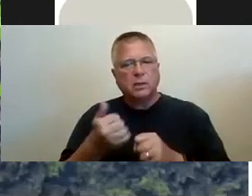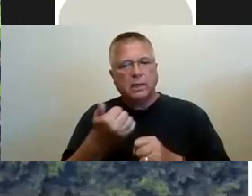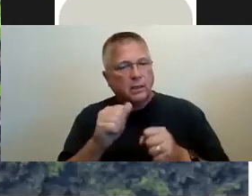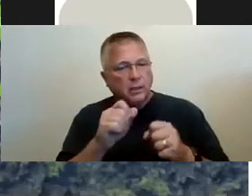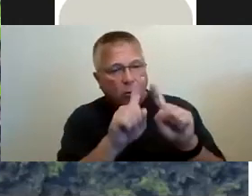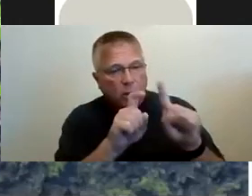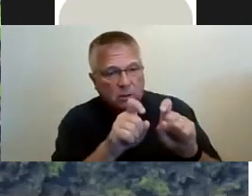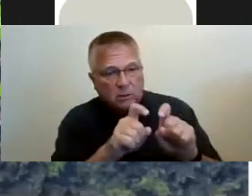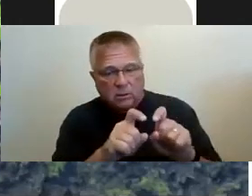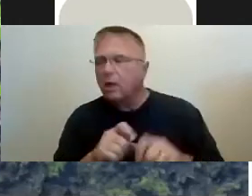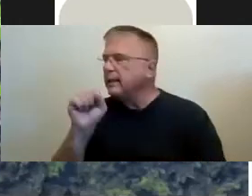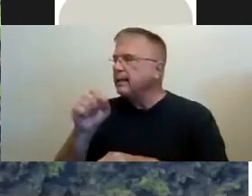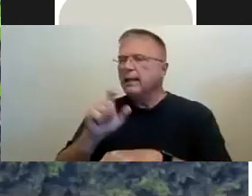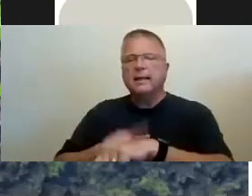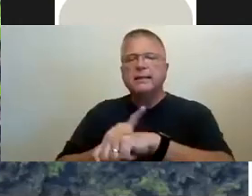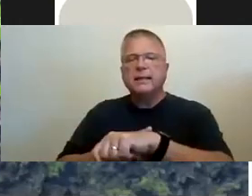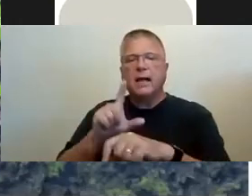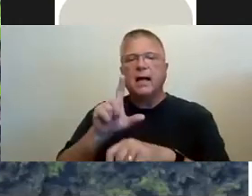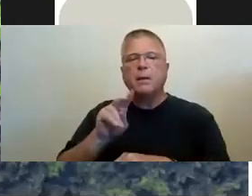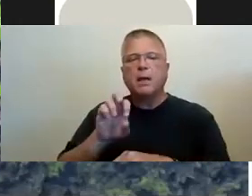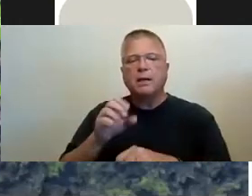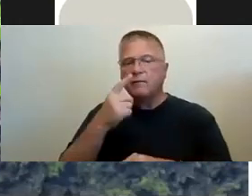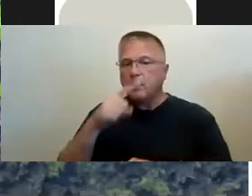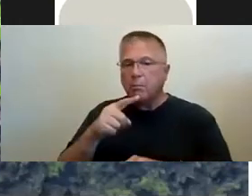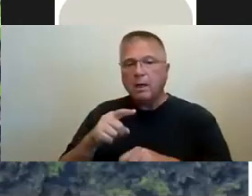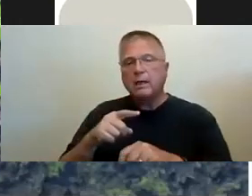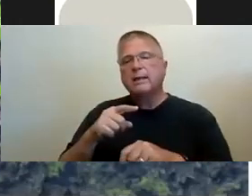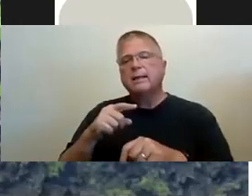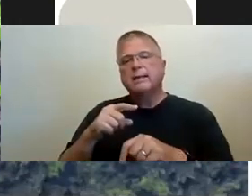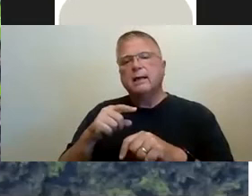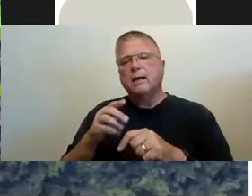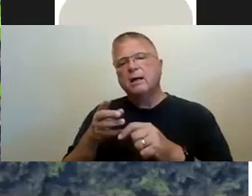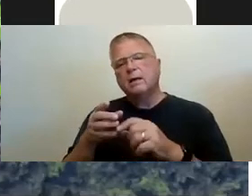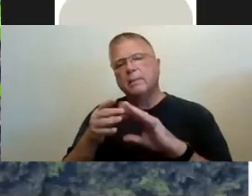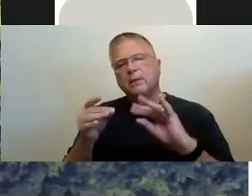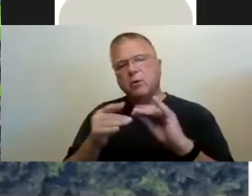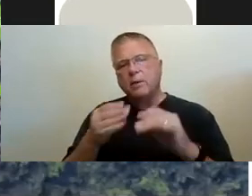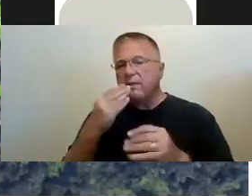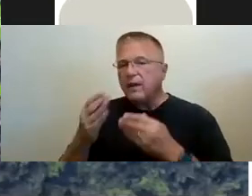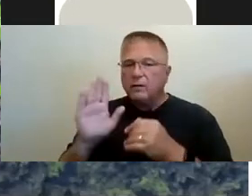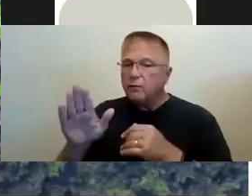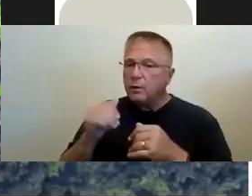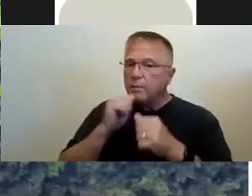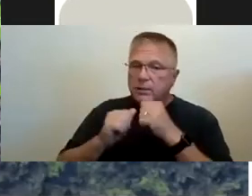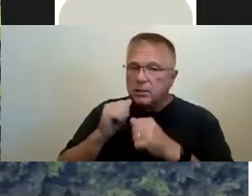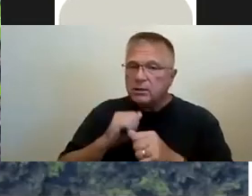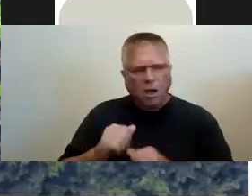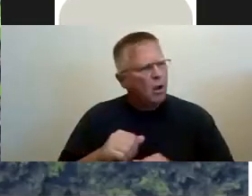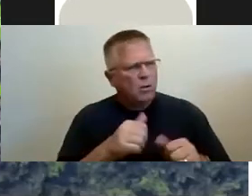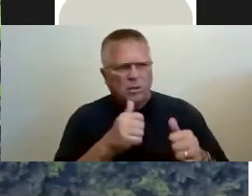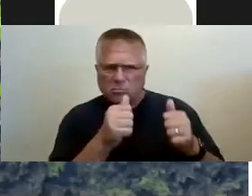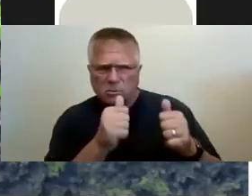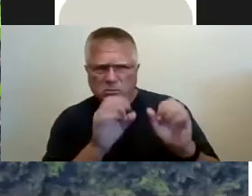then the timeline, if you wouldn't mind commenting. Thank you so much for your patience. No, this is great. This is what we would like